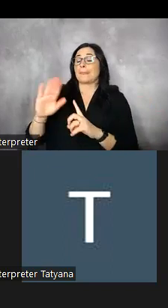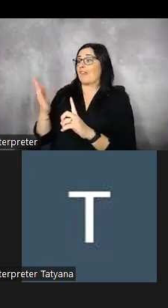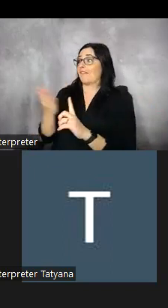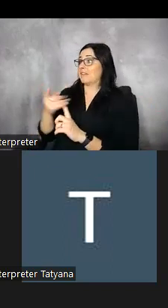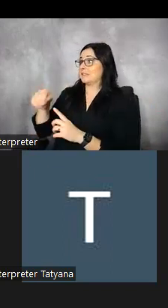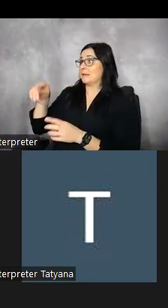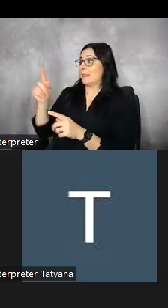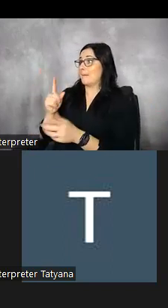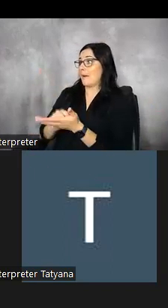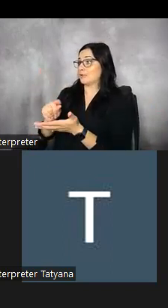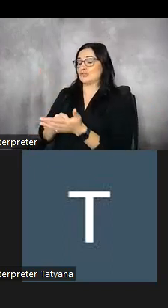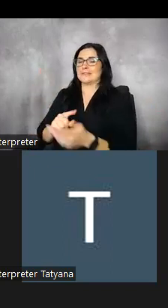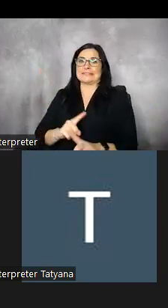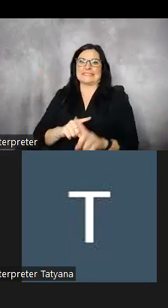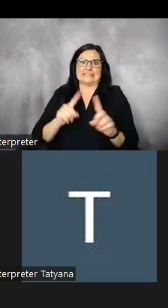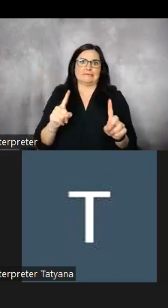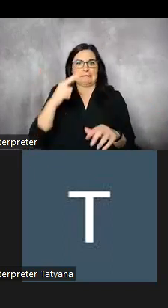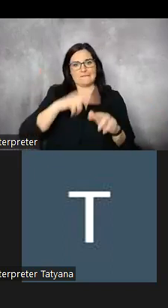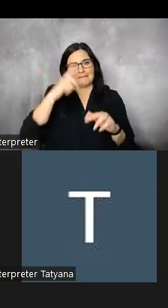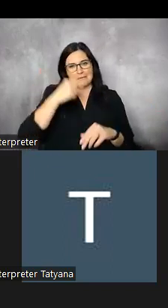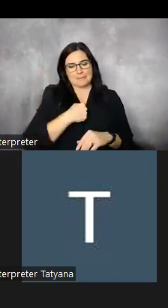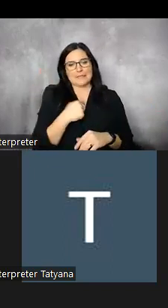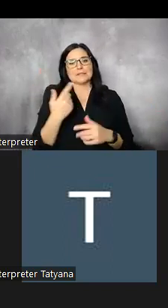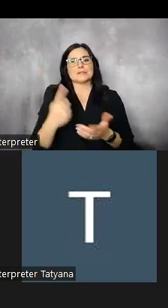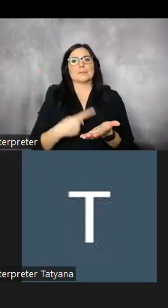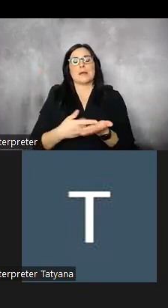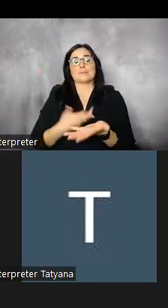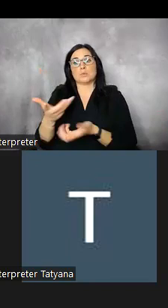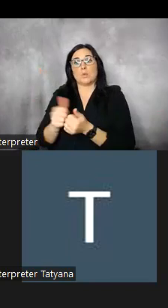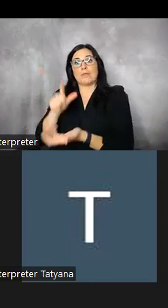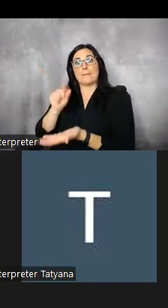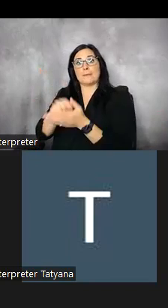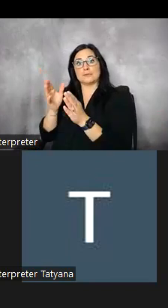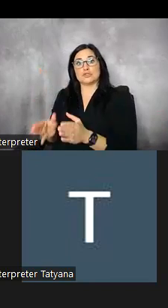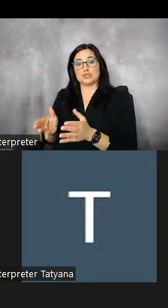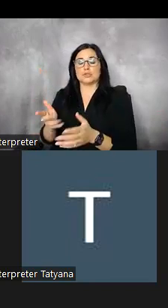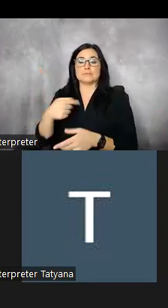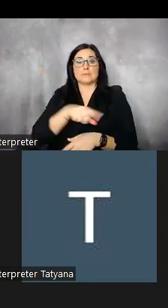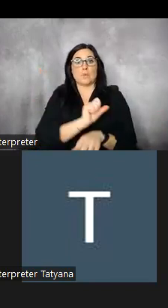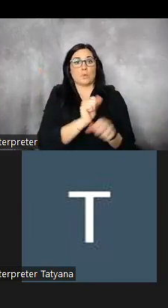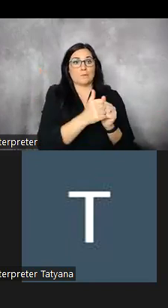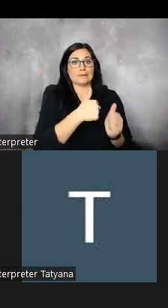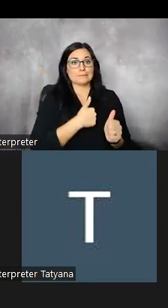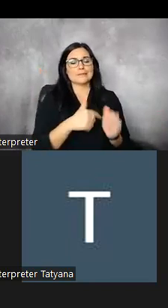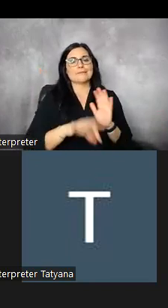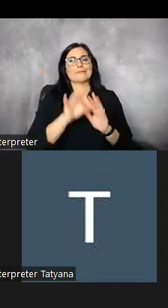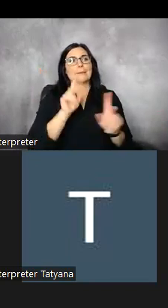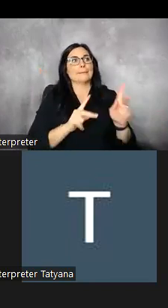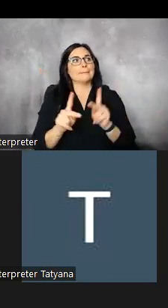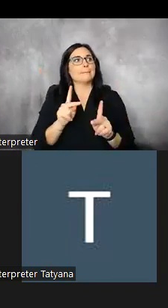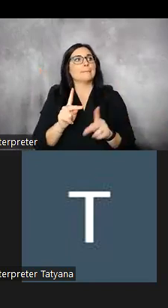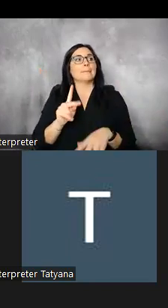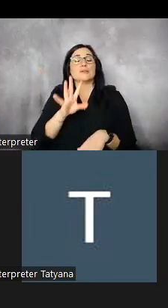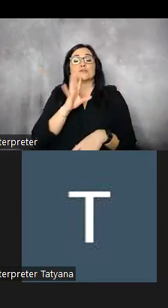fun for me. Spend a lot of time talking to publishers. I have people that work for me that have found people that we can deal with at the publishers